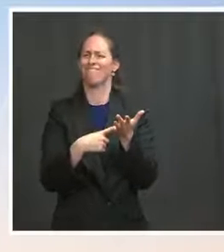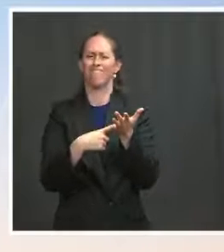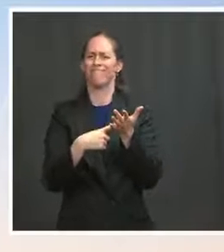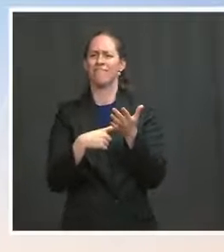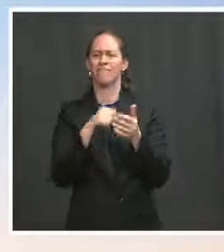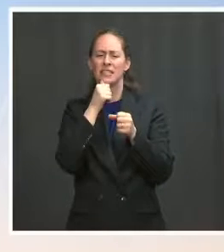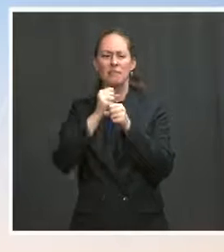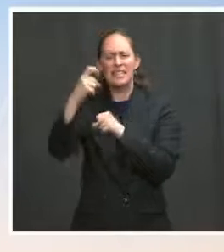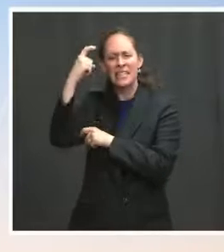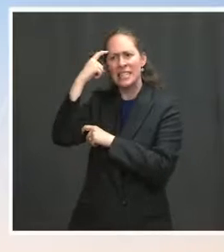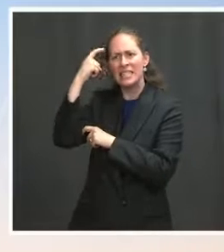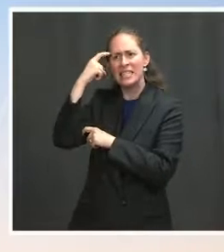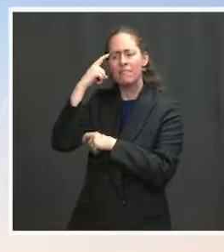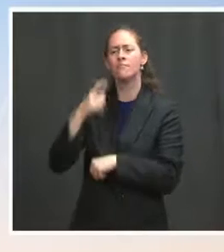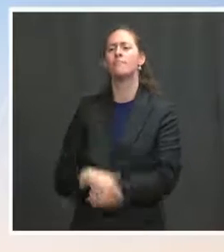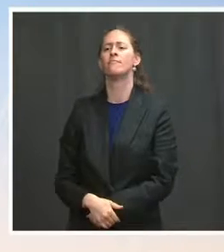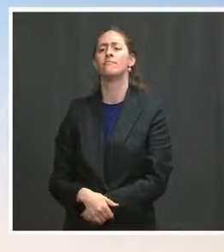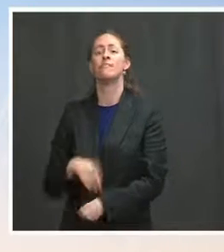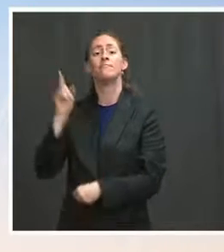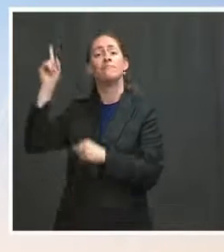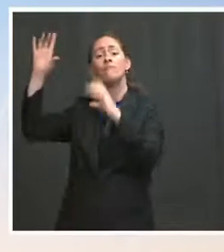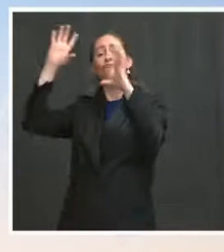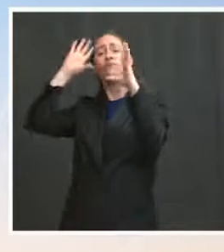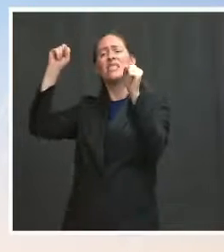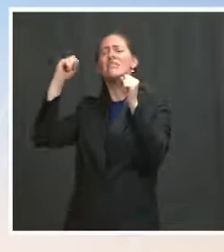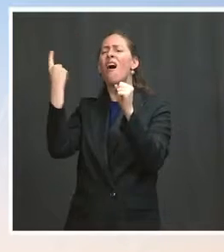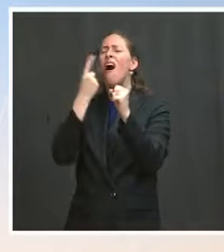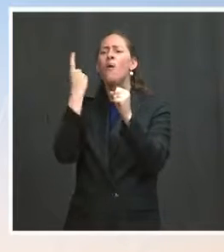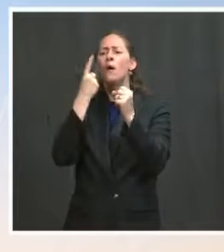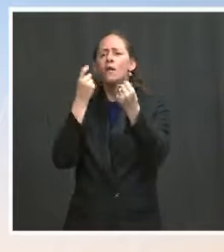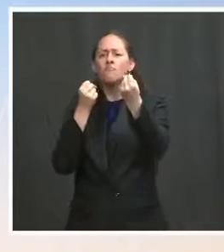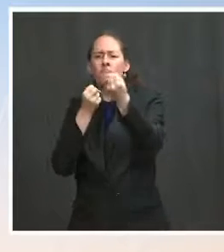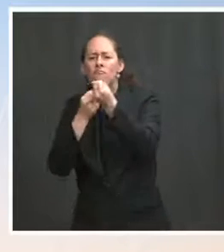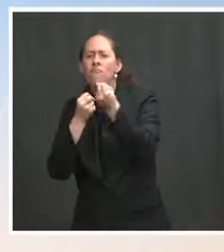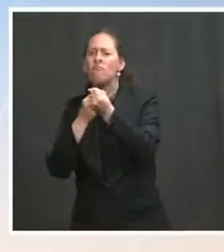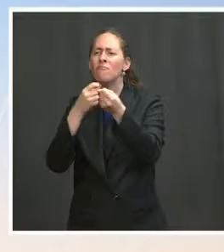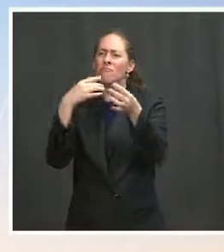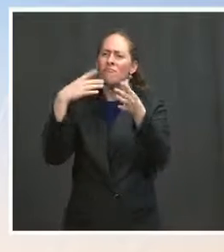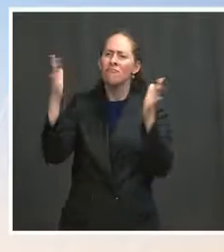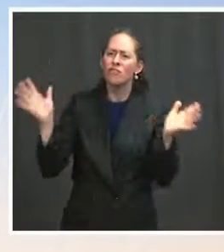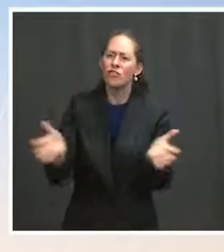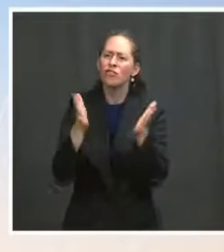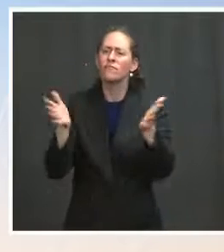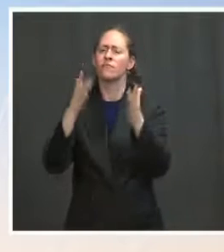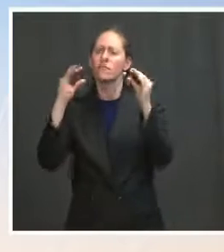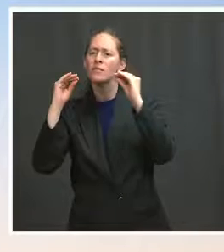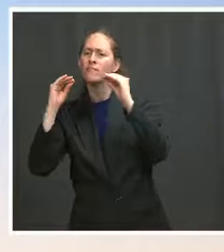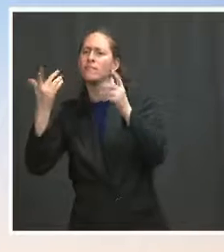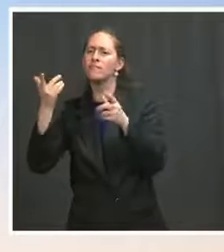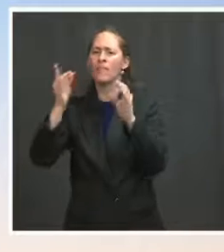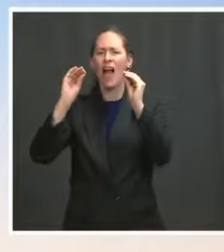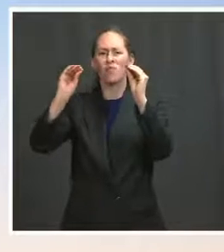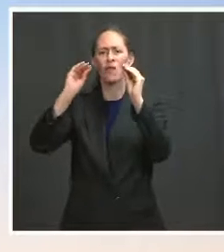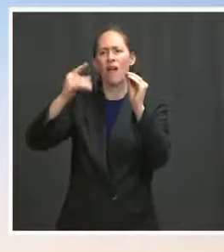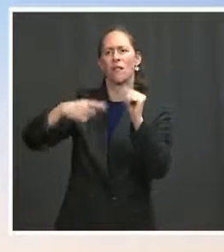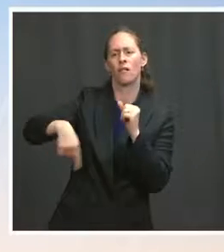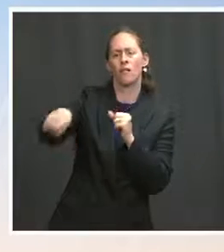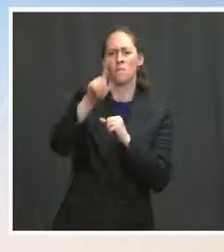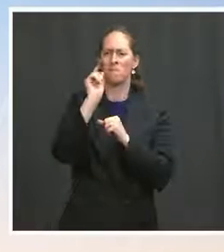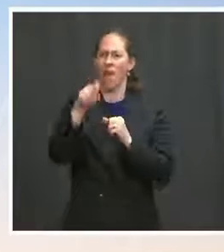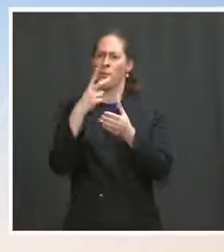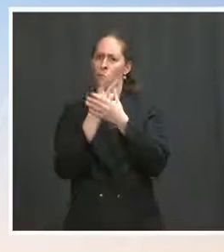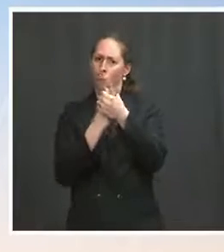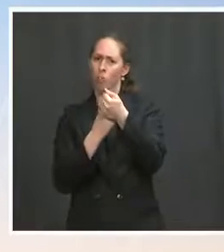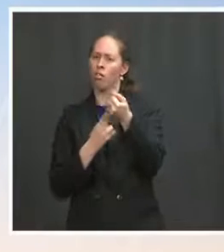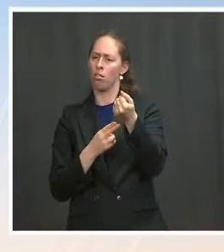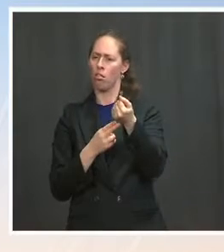the president's going to continue to advocate, educate, convey to everyone directly why this needs to move forward. And he plans to stand